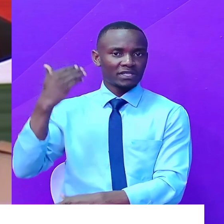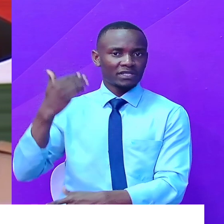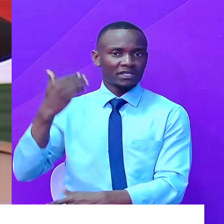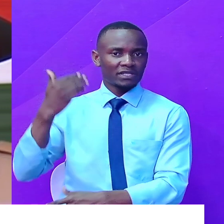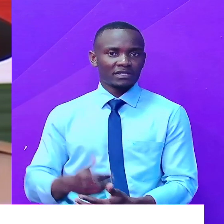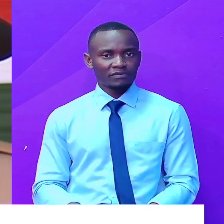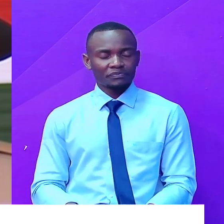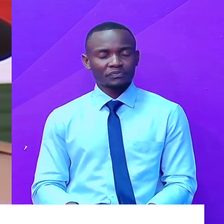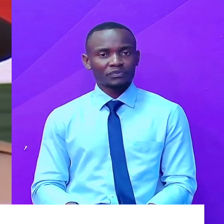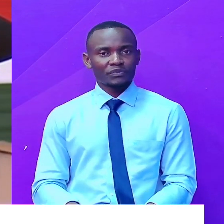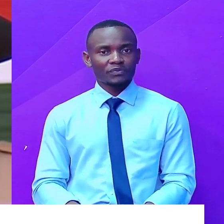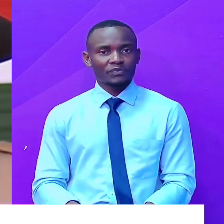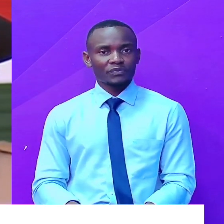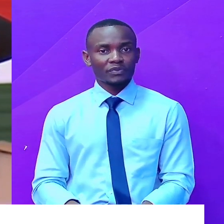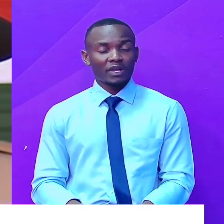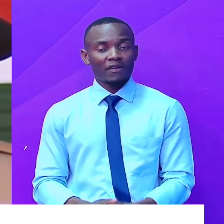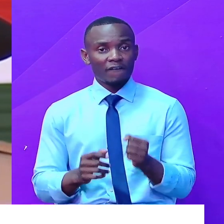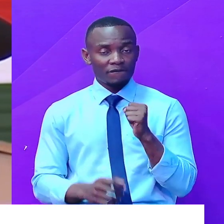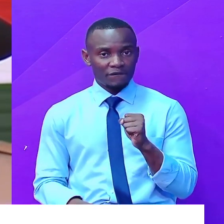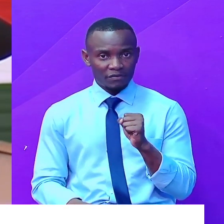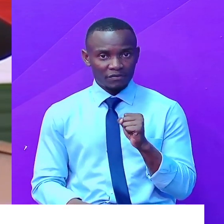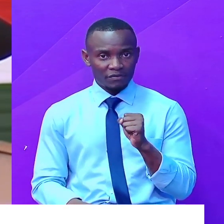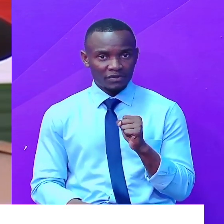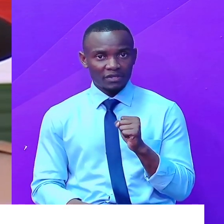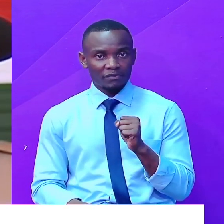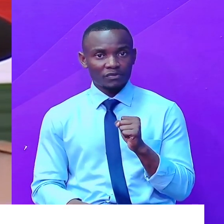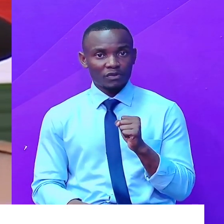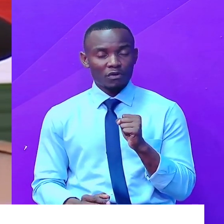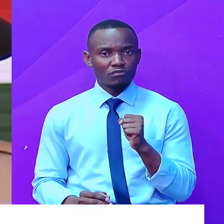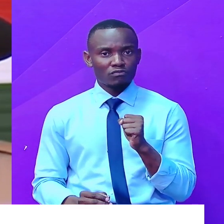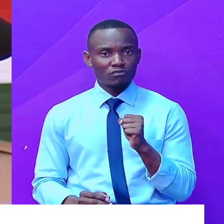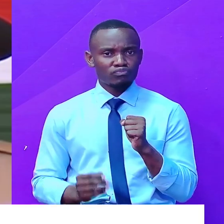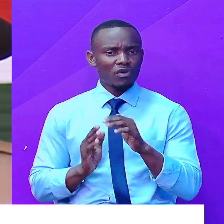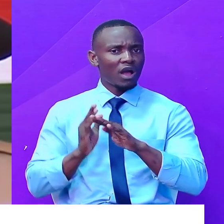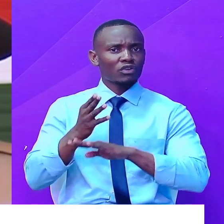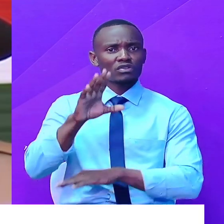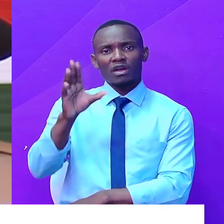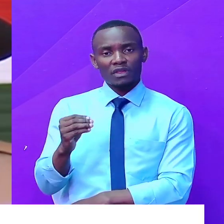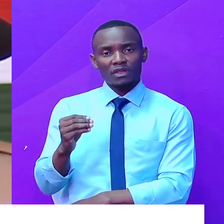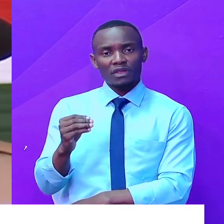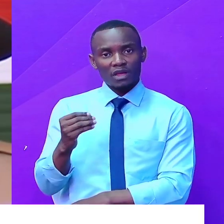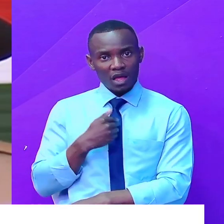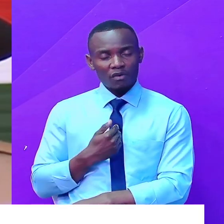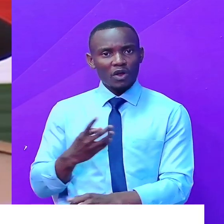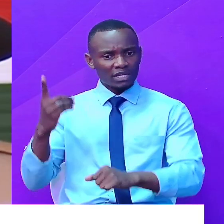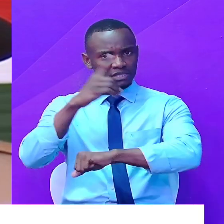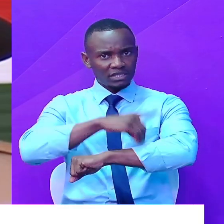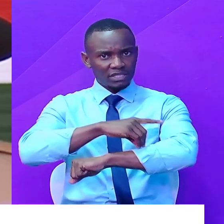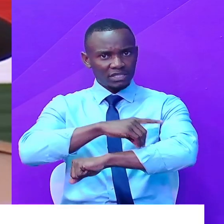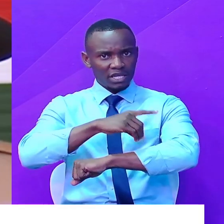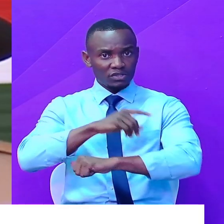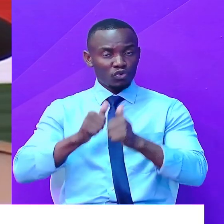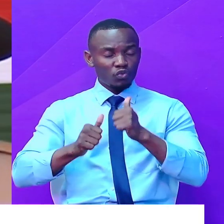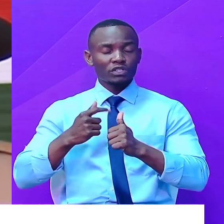Fifth, initiate throughout Africa days dedicated to our heroes, like the one we